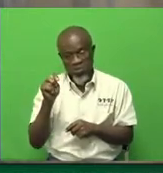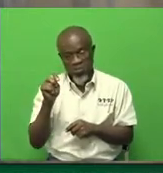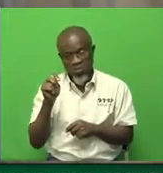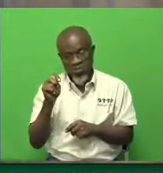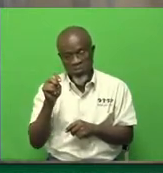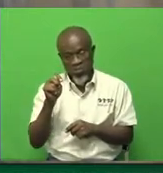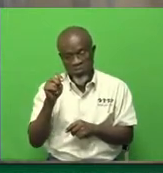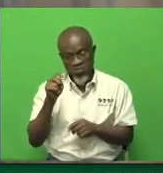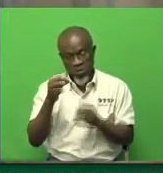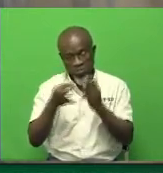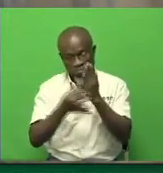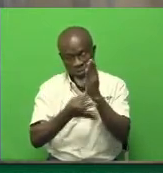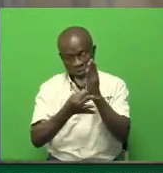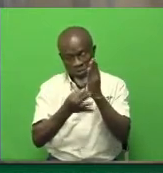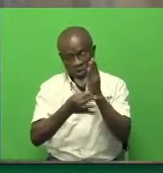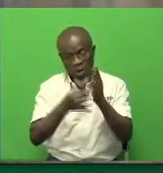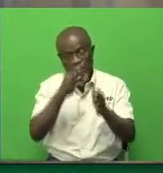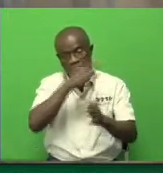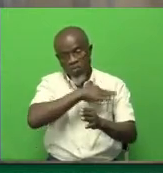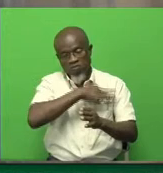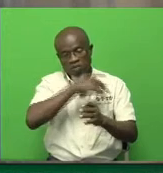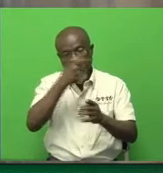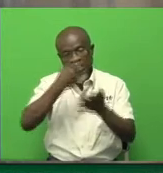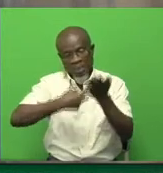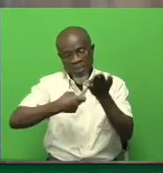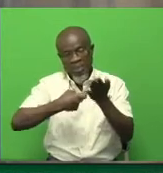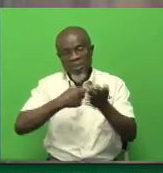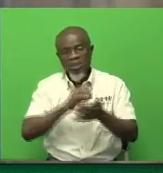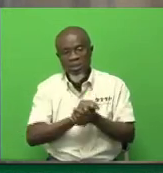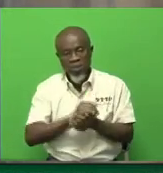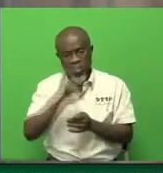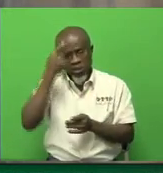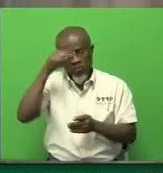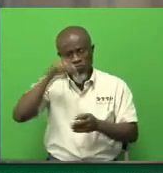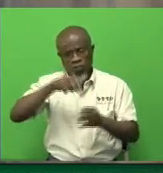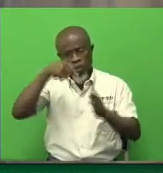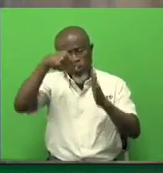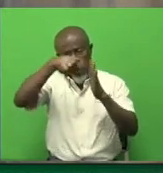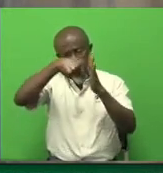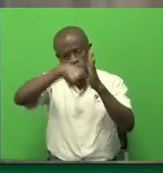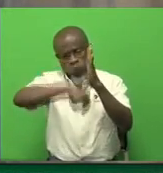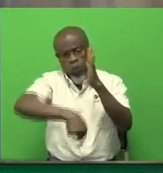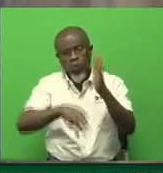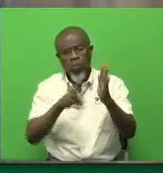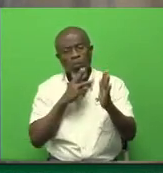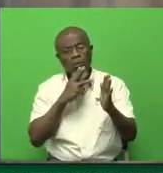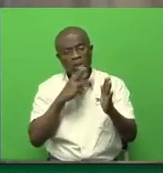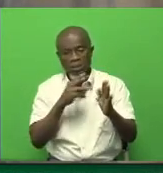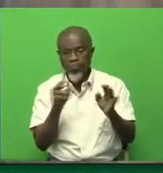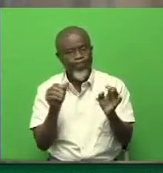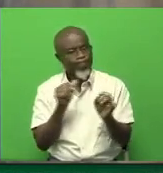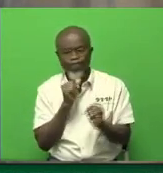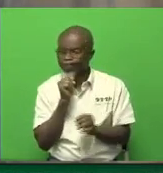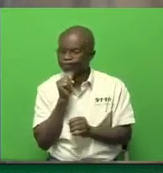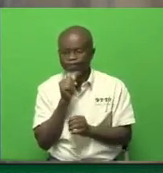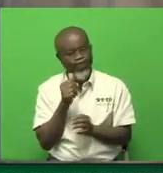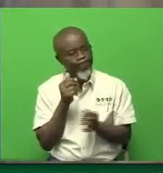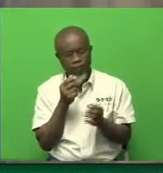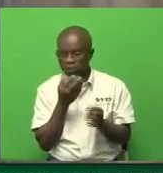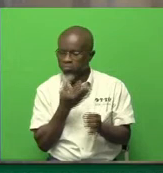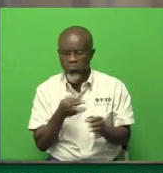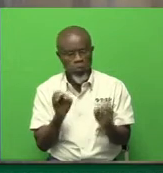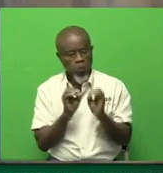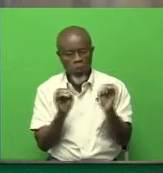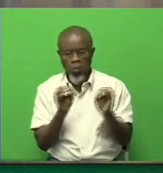regard to changes in the PPT for deep water this too is ineffective this